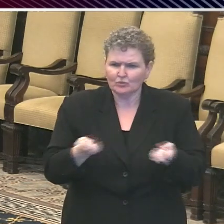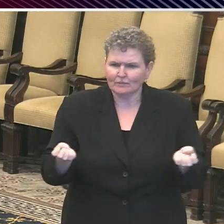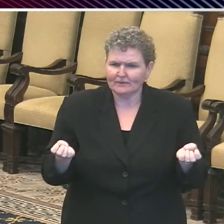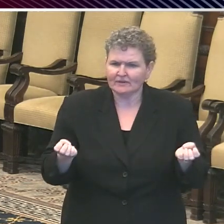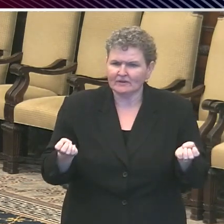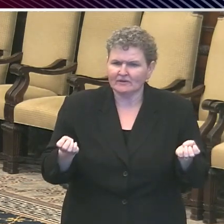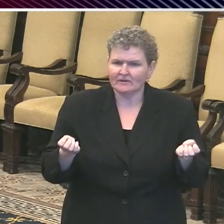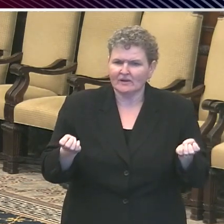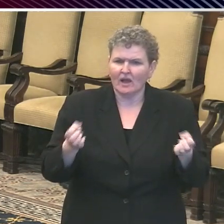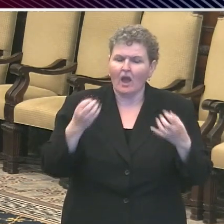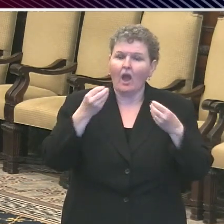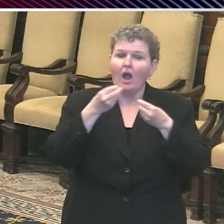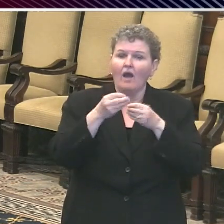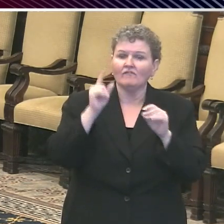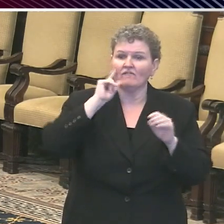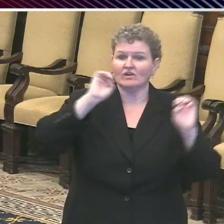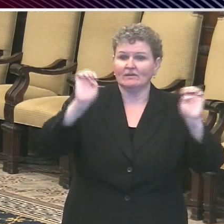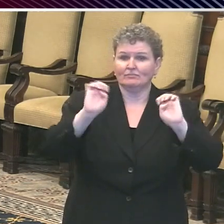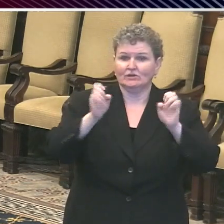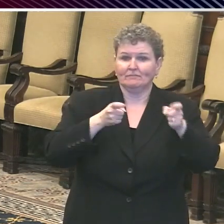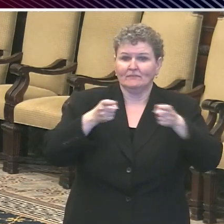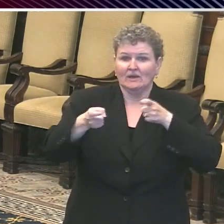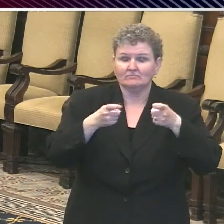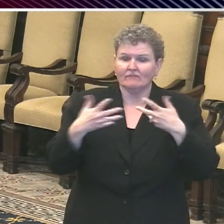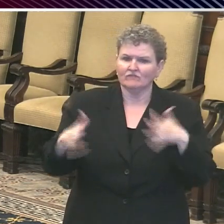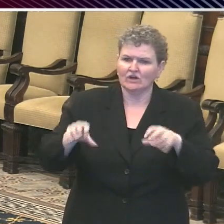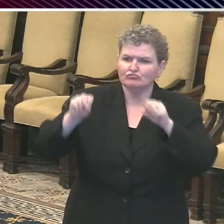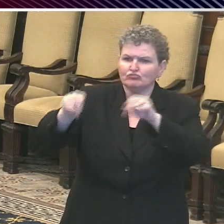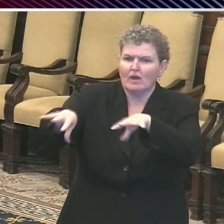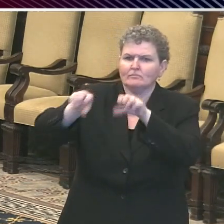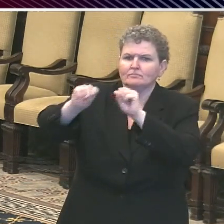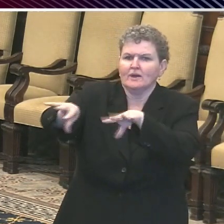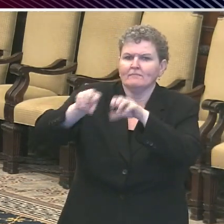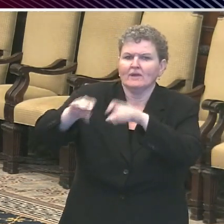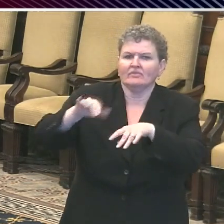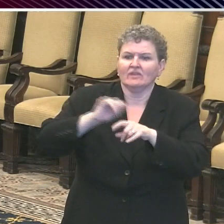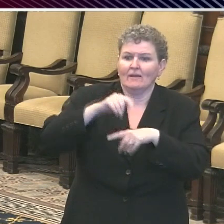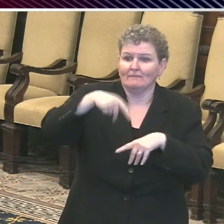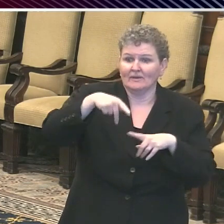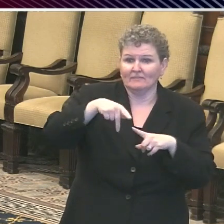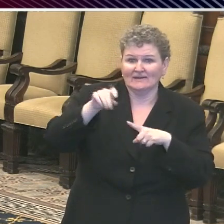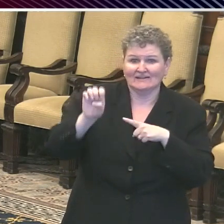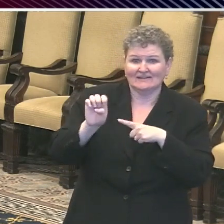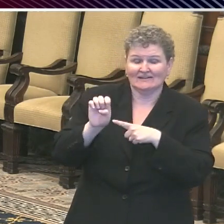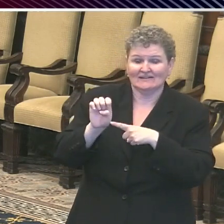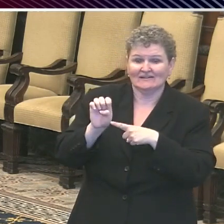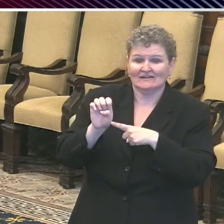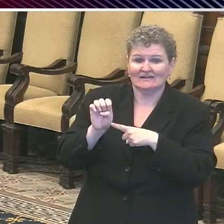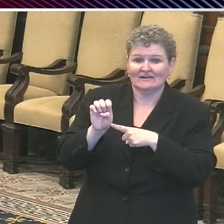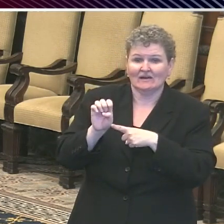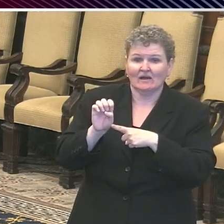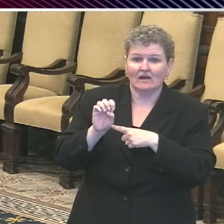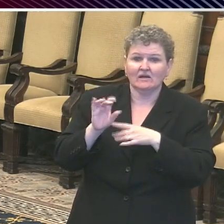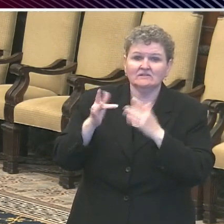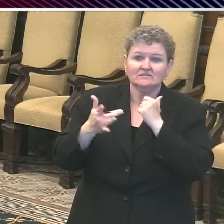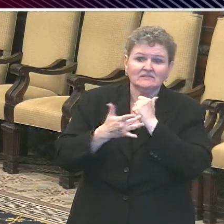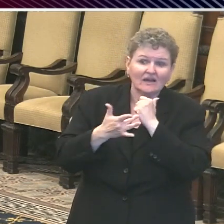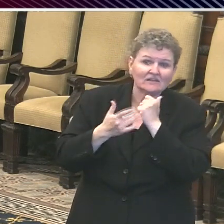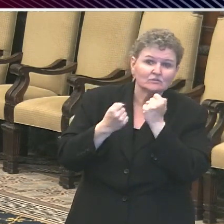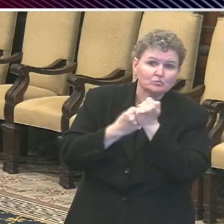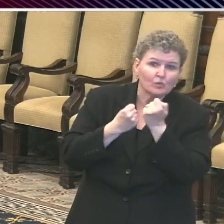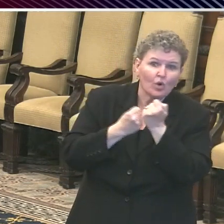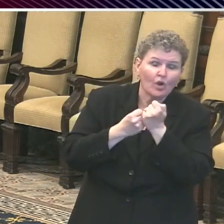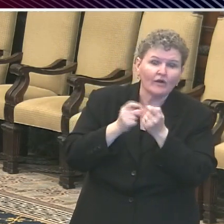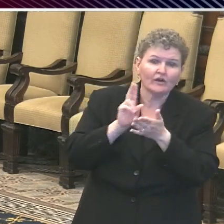Management did drop off some personal protective equipment, as well as some technical assistance as well through the University of Pennsylvania